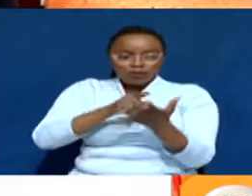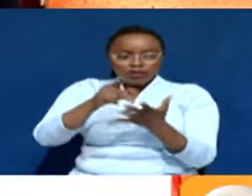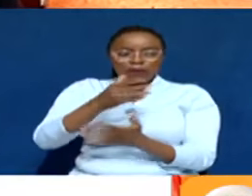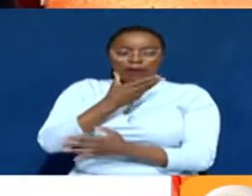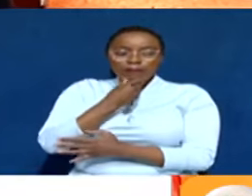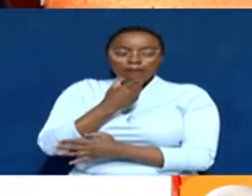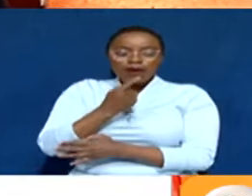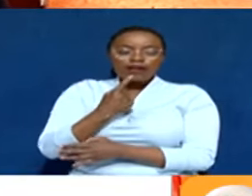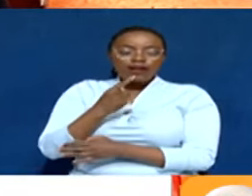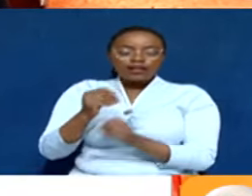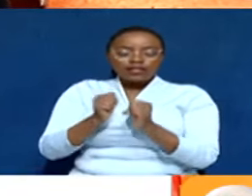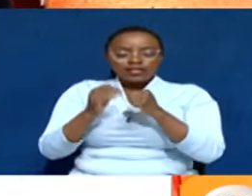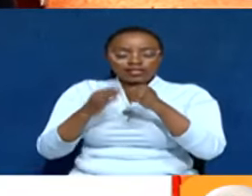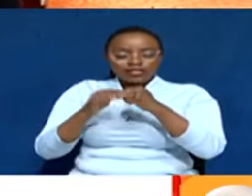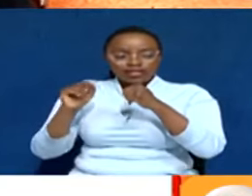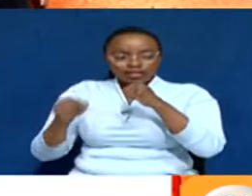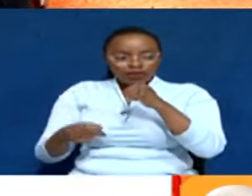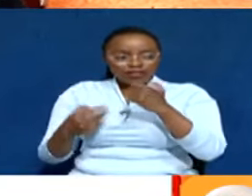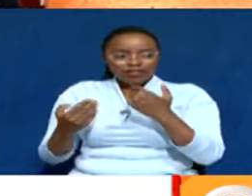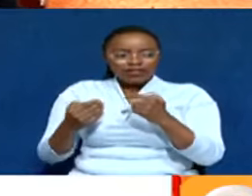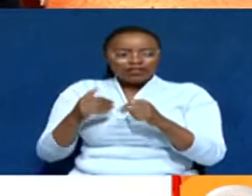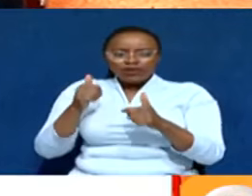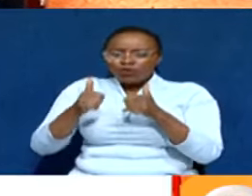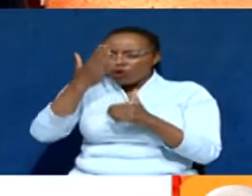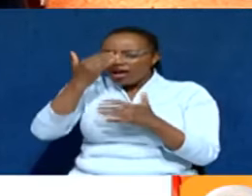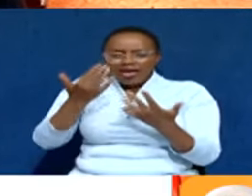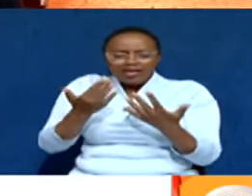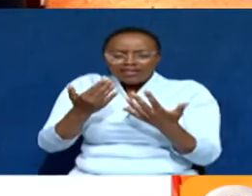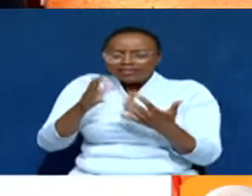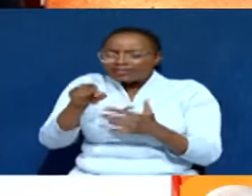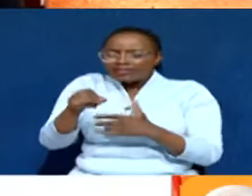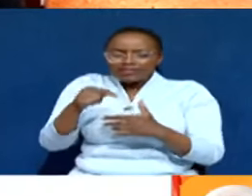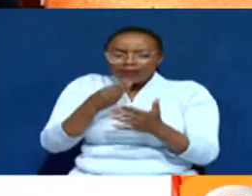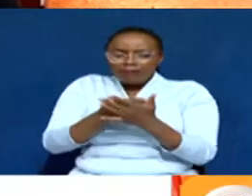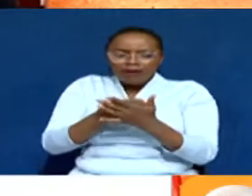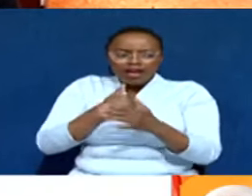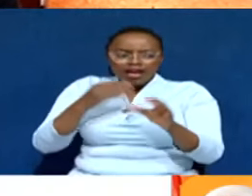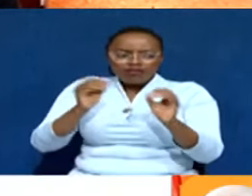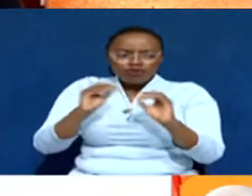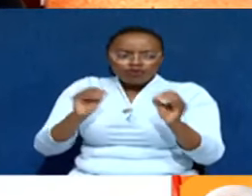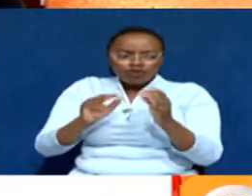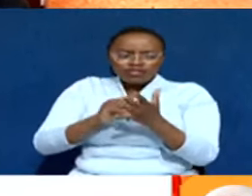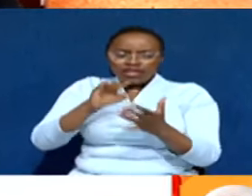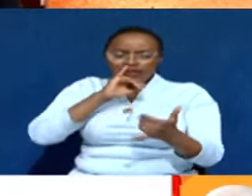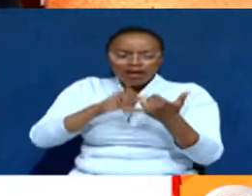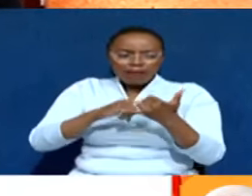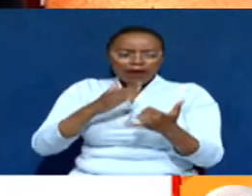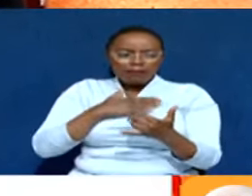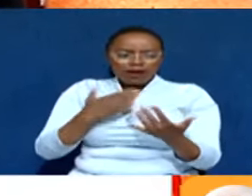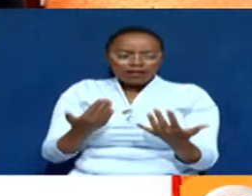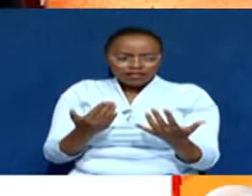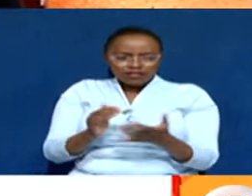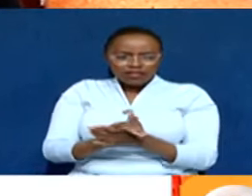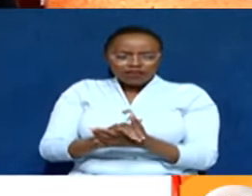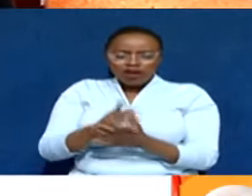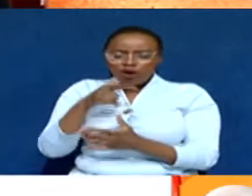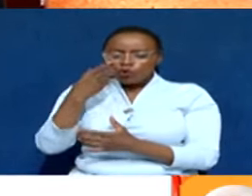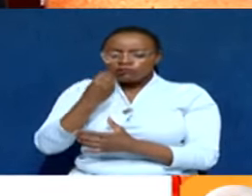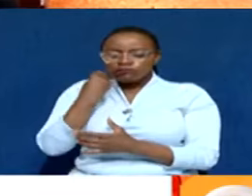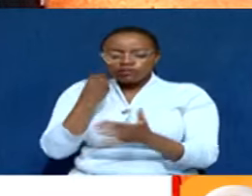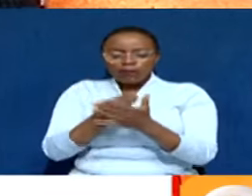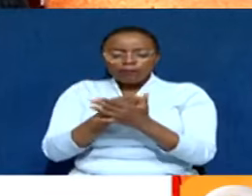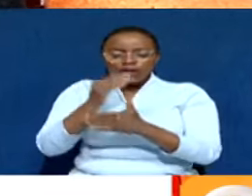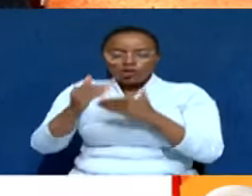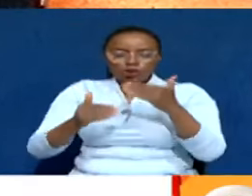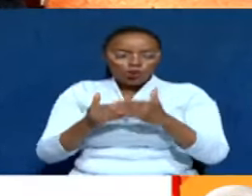guy 118K. Jeff, of which I don't have. Yeah, the money I was sending to my hubby. My hubby eat all my money. Now,